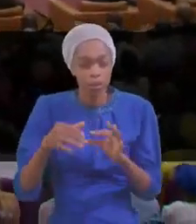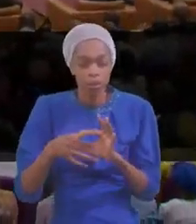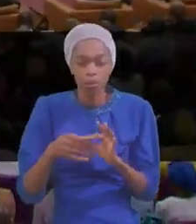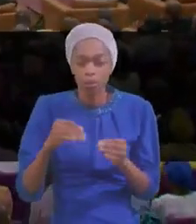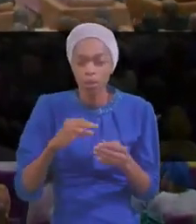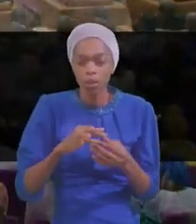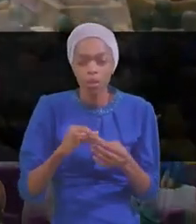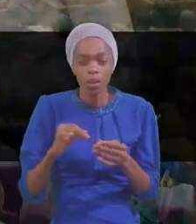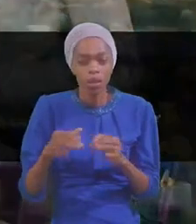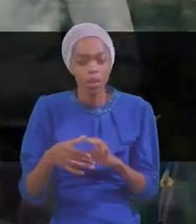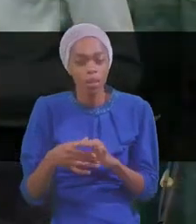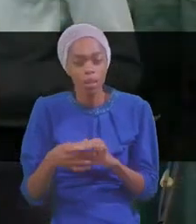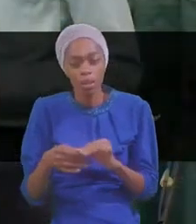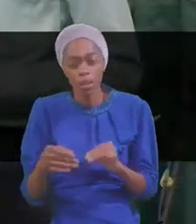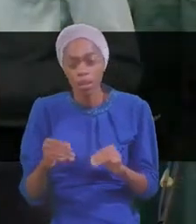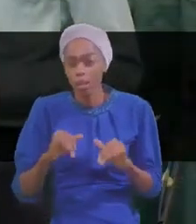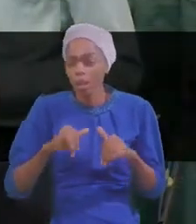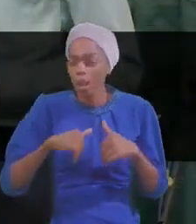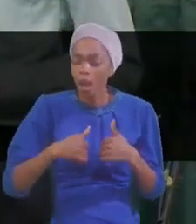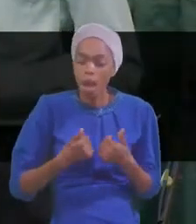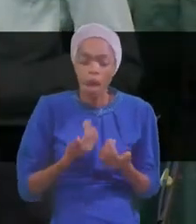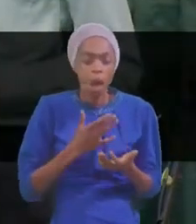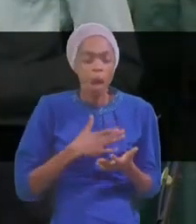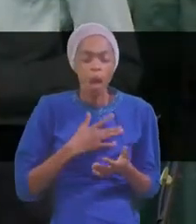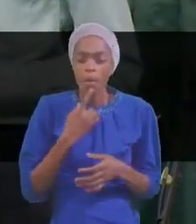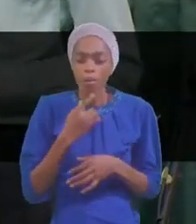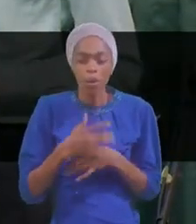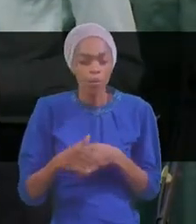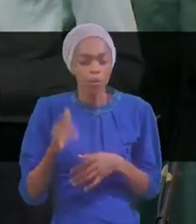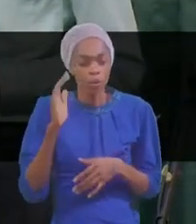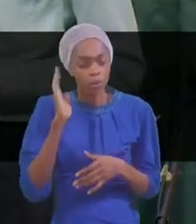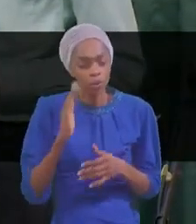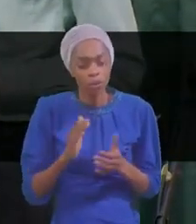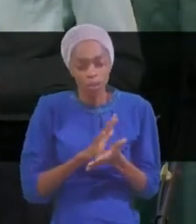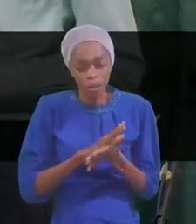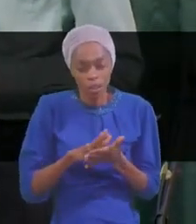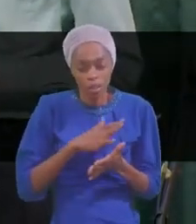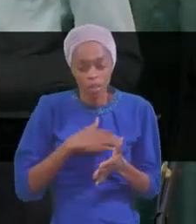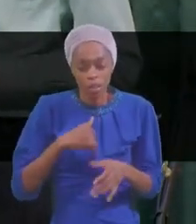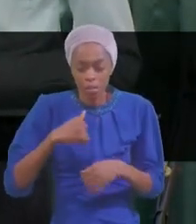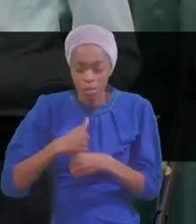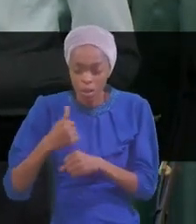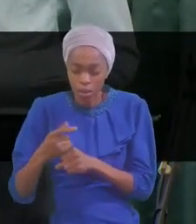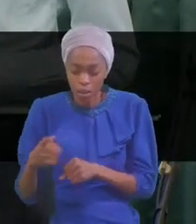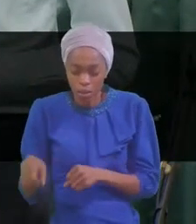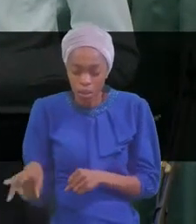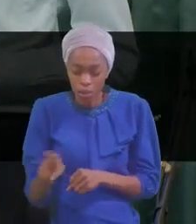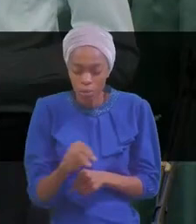story? How my blood will cleanse